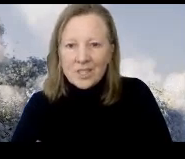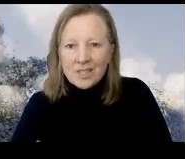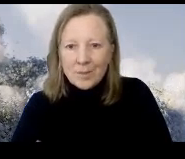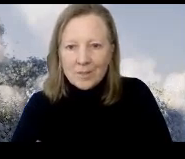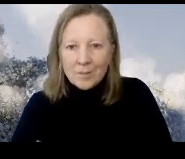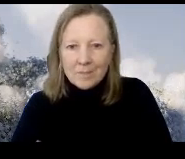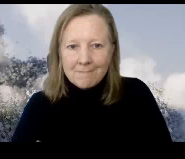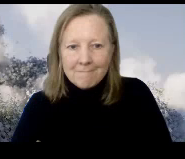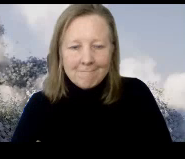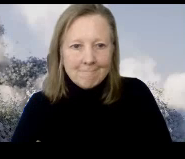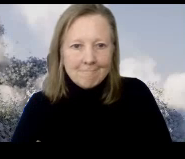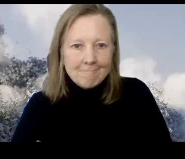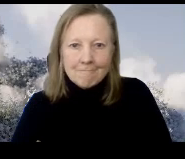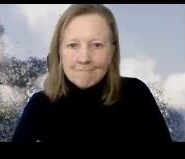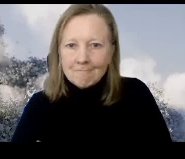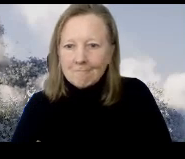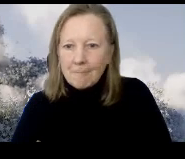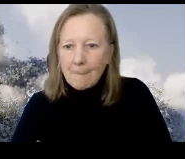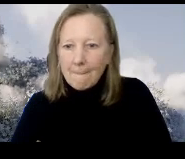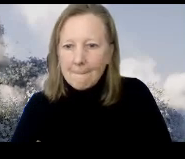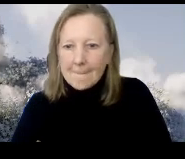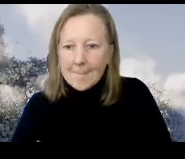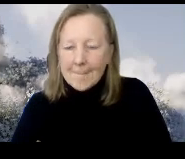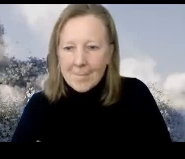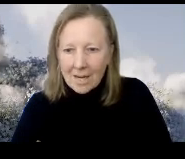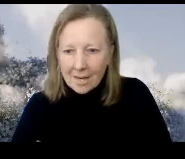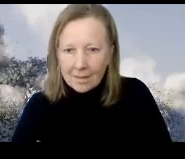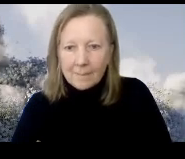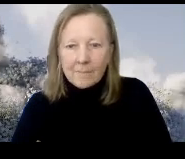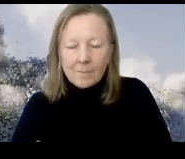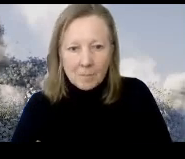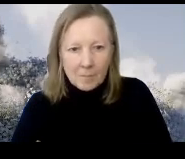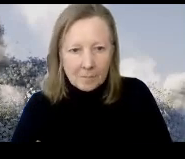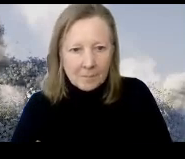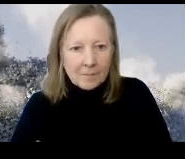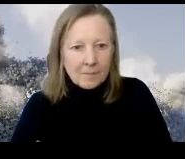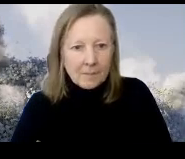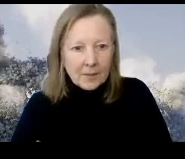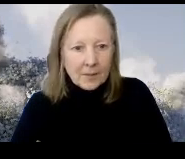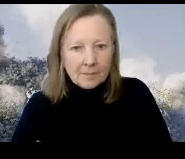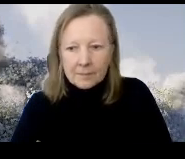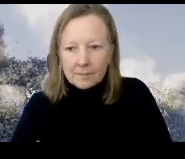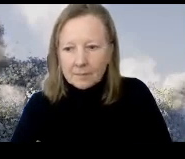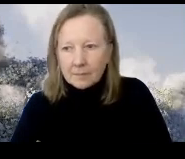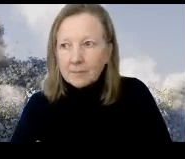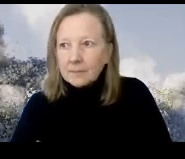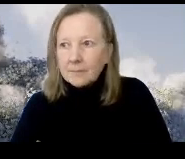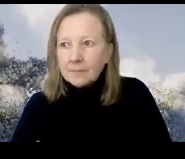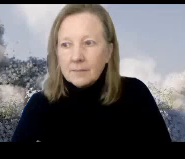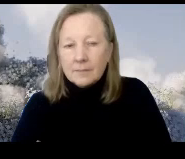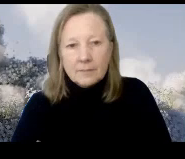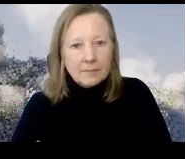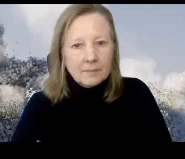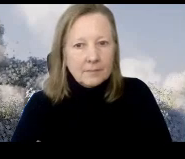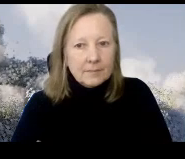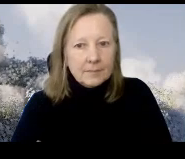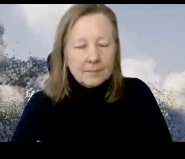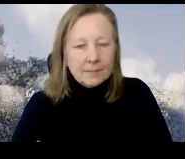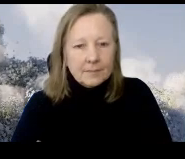So it's just time Perfect. consuming. Thank you. And we have Priya. I have allowed your mic. You can ask your